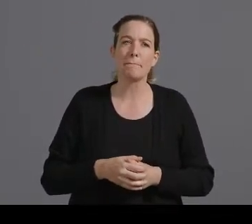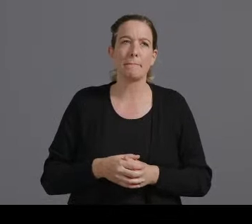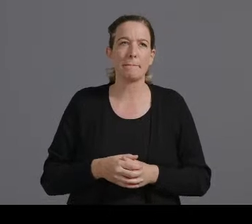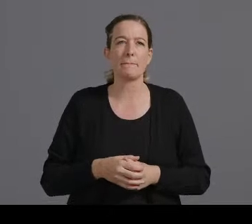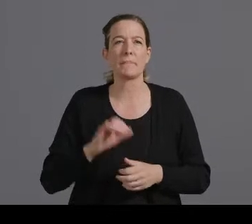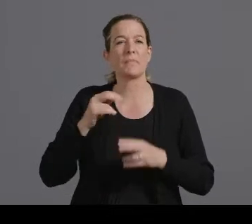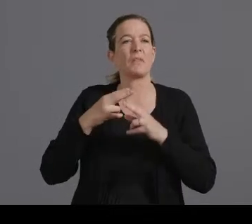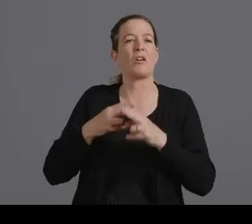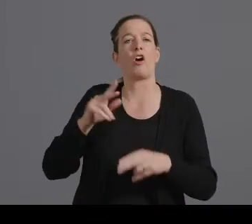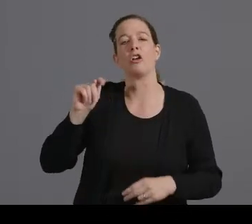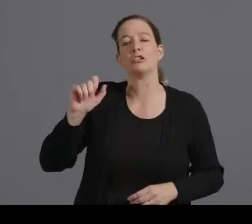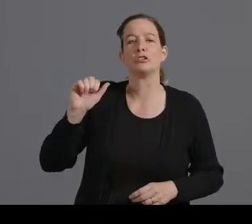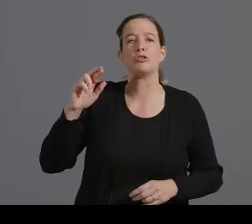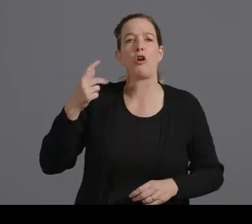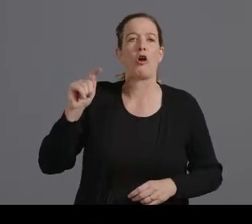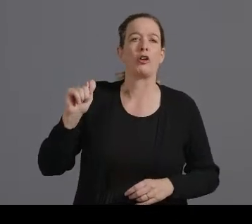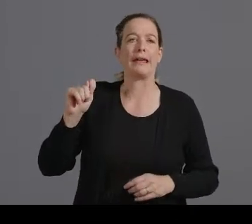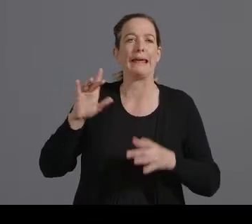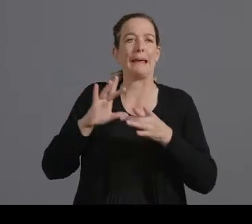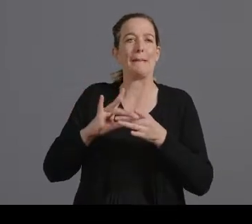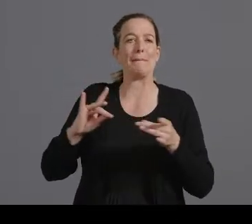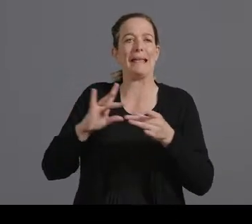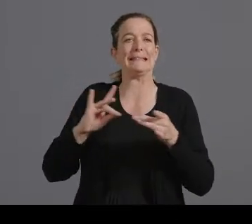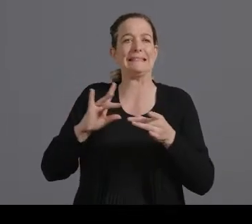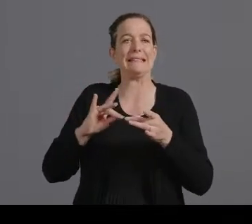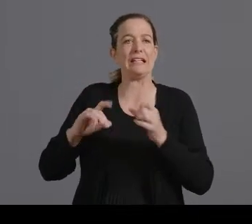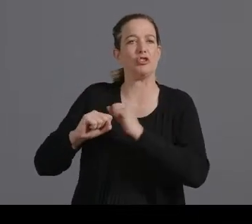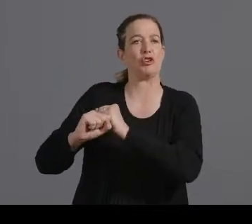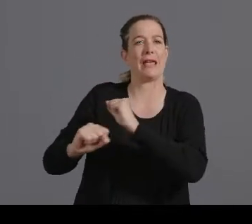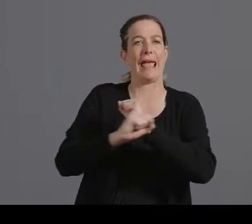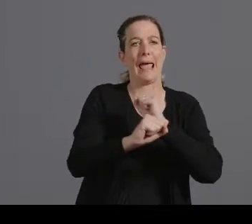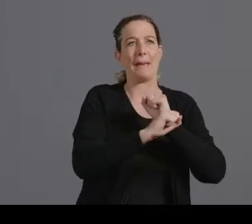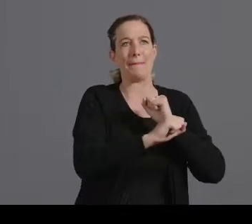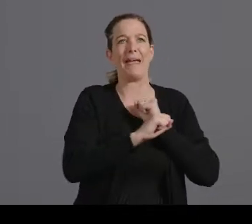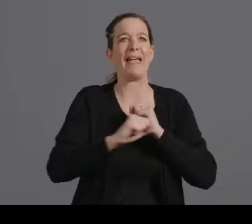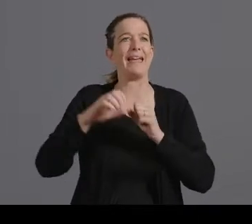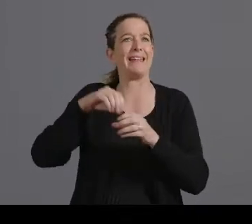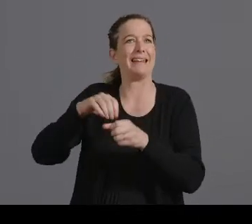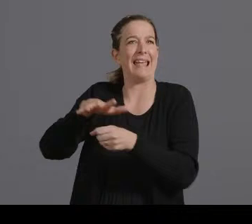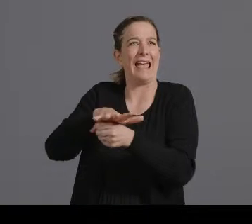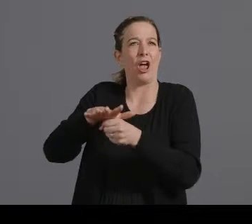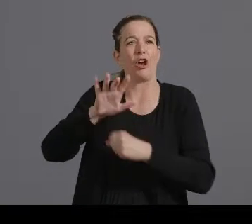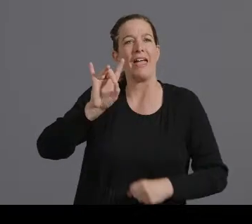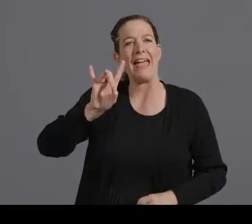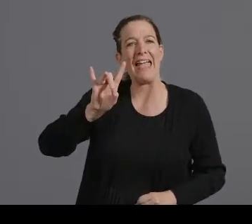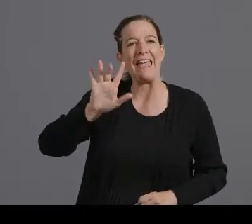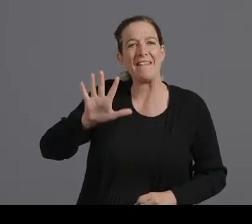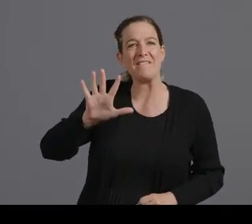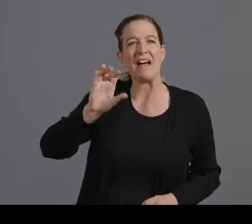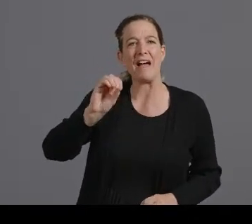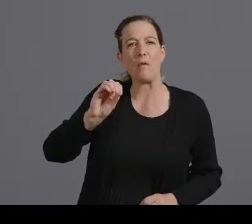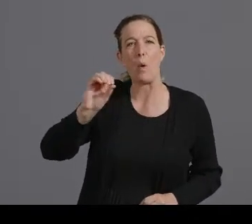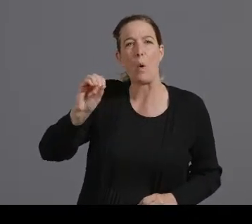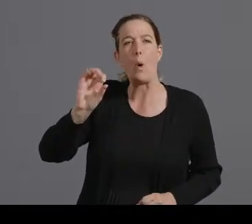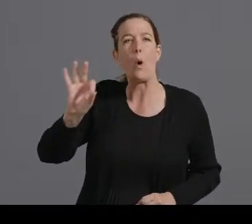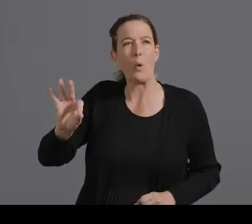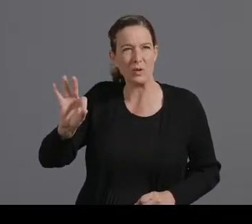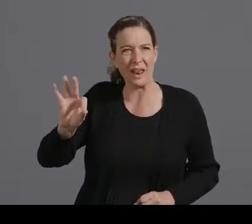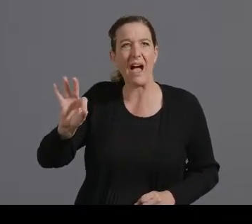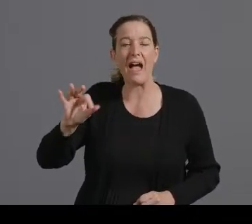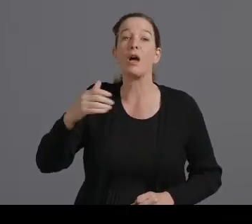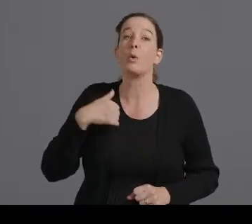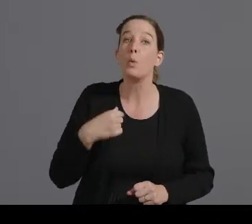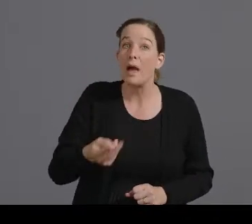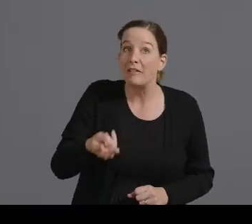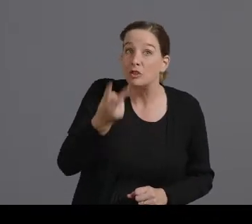campaign to the 85009 zip code. A couple of weeks ago, we held 2 teletown halls, one in Spanish and